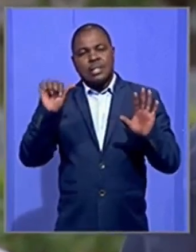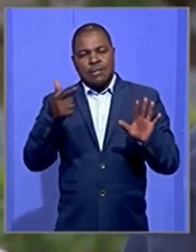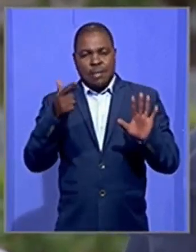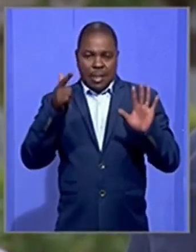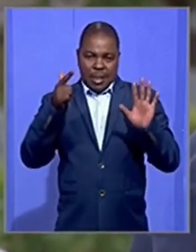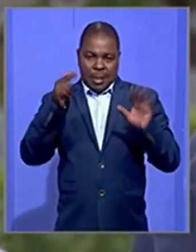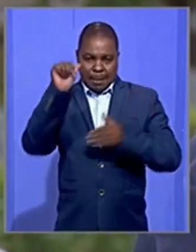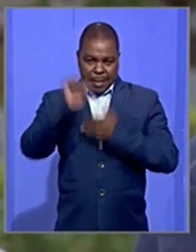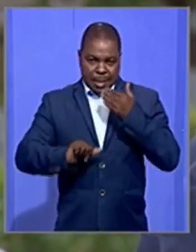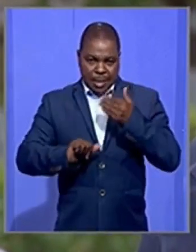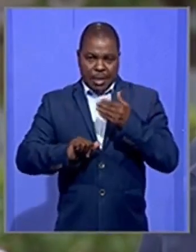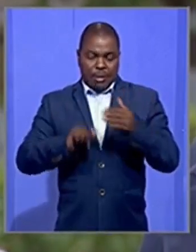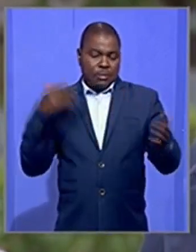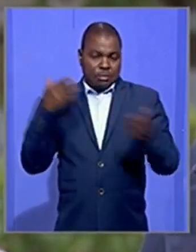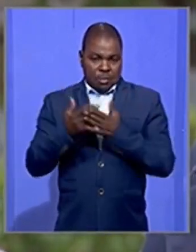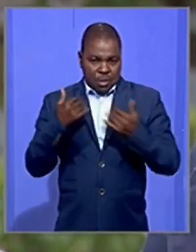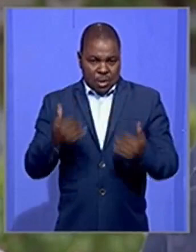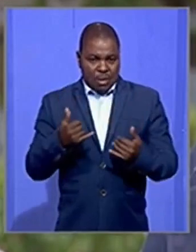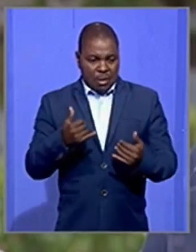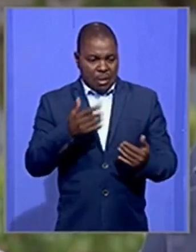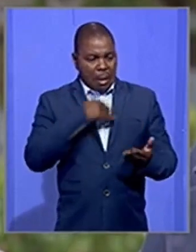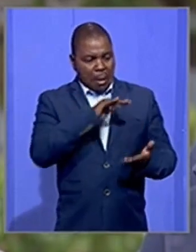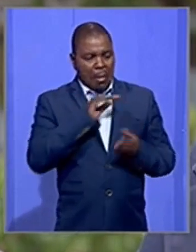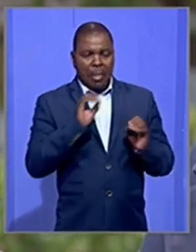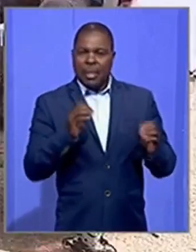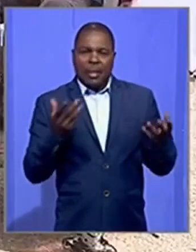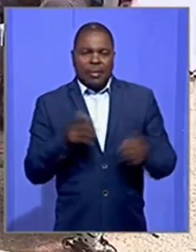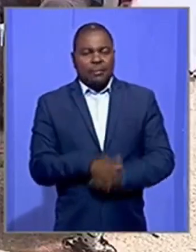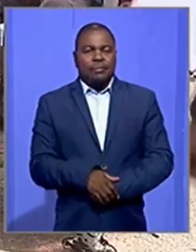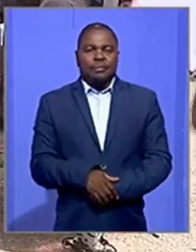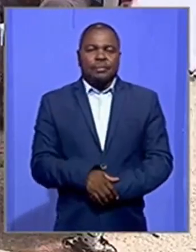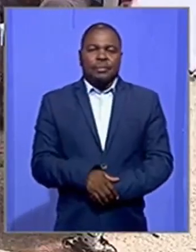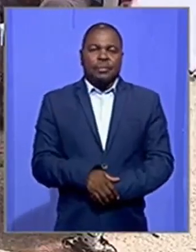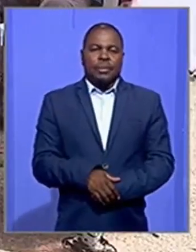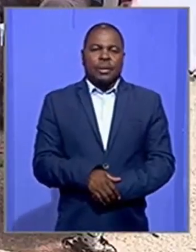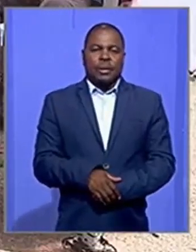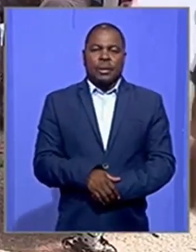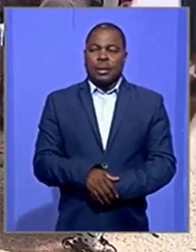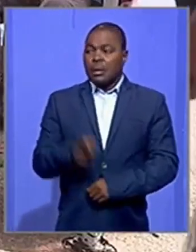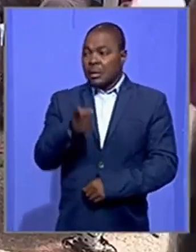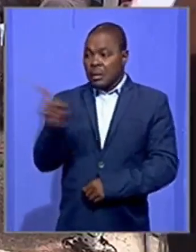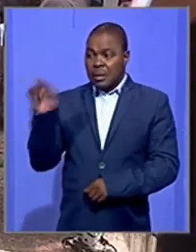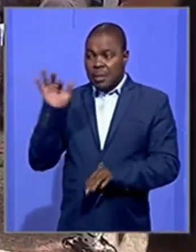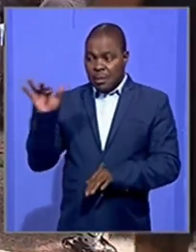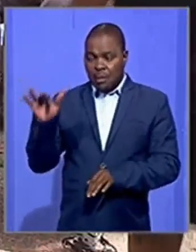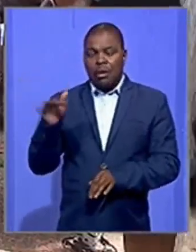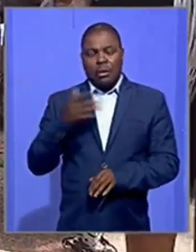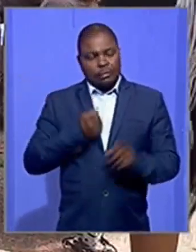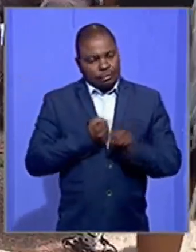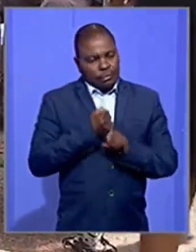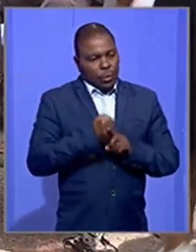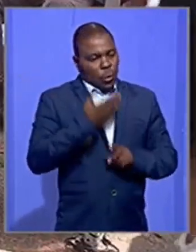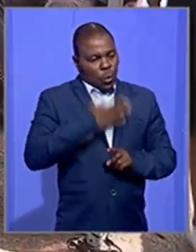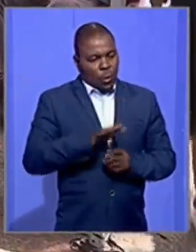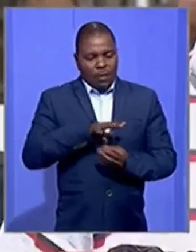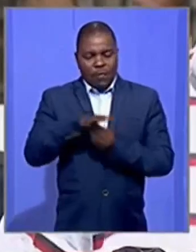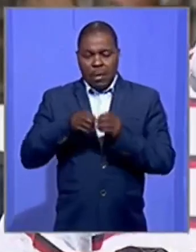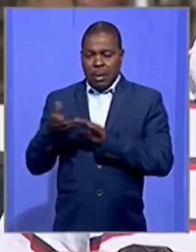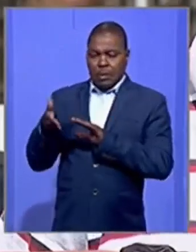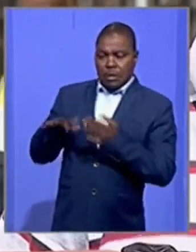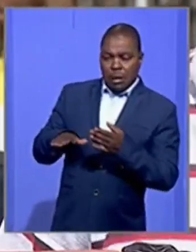now I still have no compensation ya letho. Ba ungwelwa ba kgaratlhela go bona dituelo tsa baratuwa ba bona.